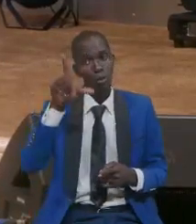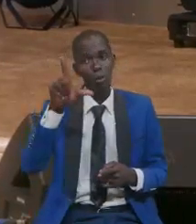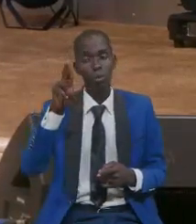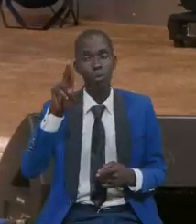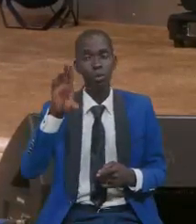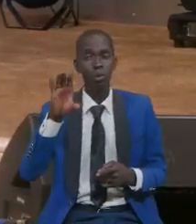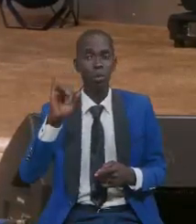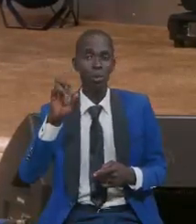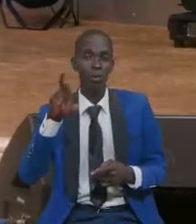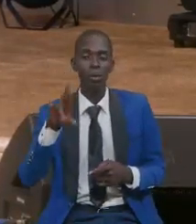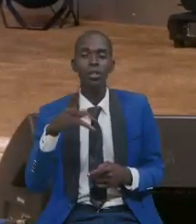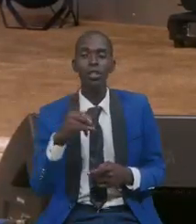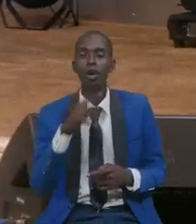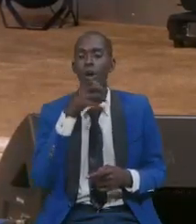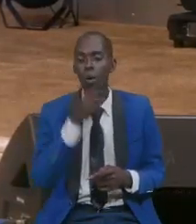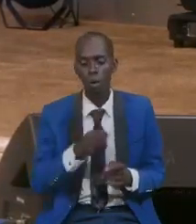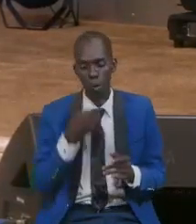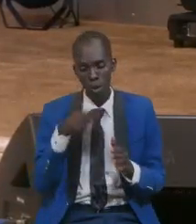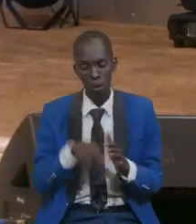it says,